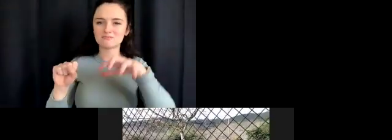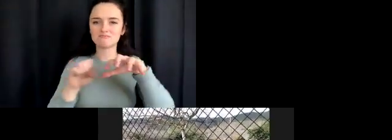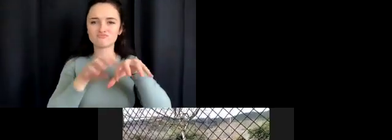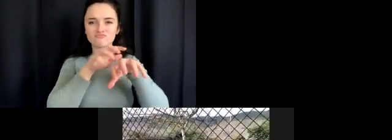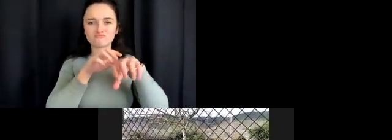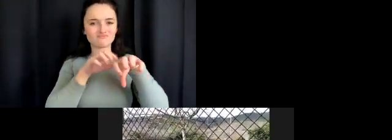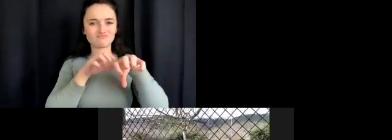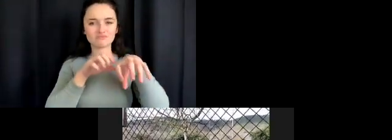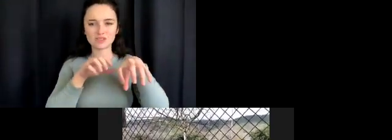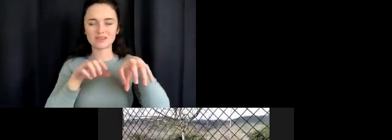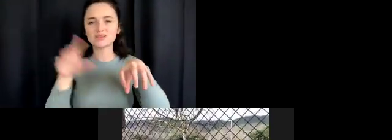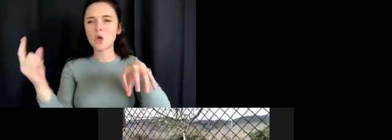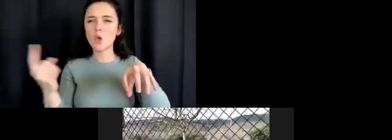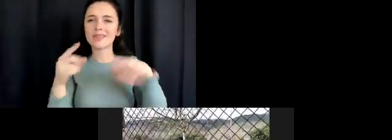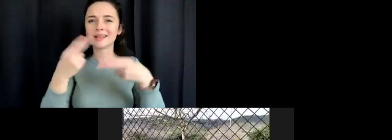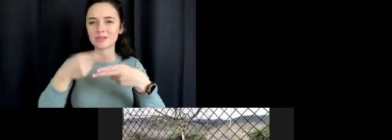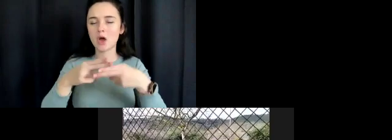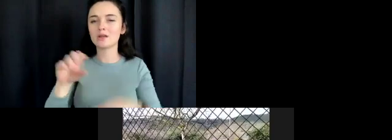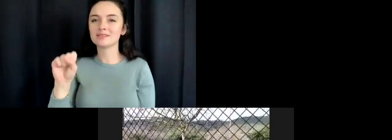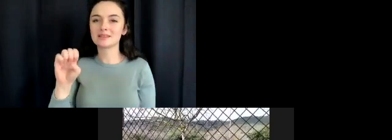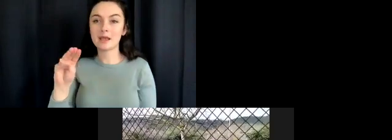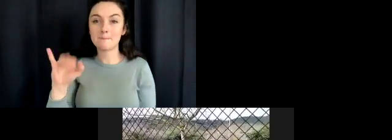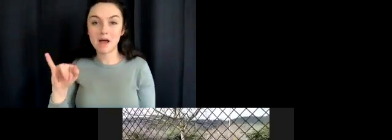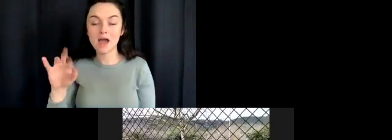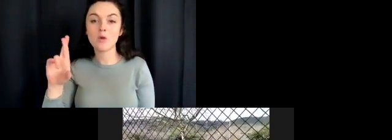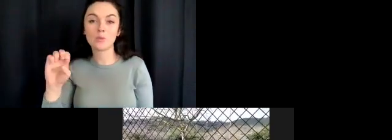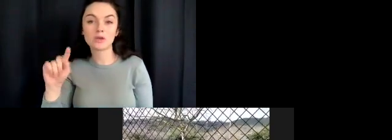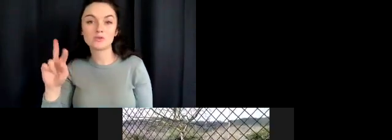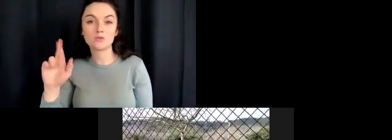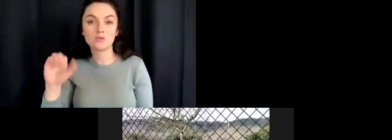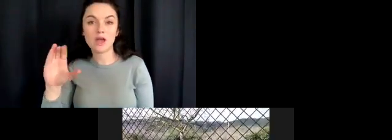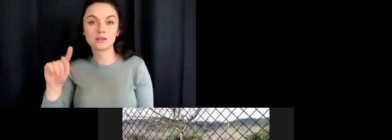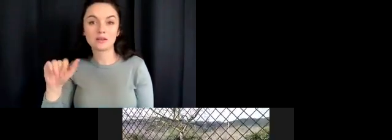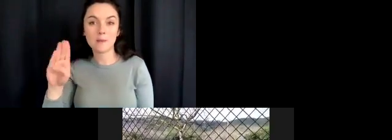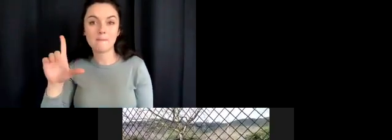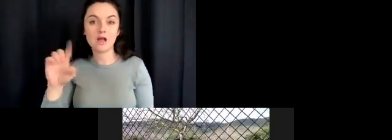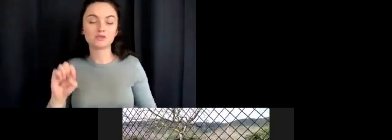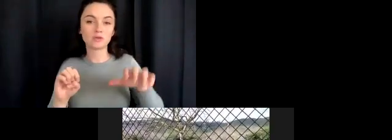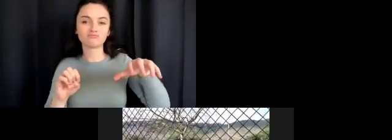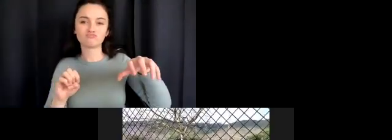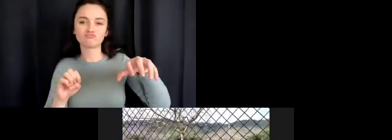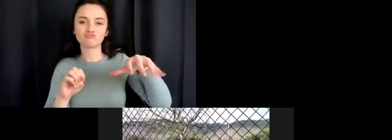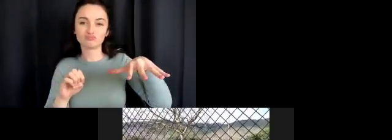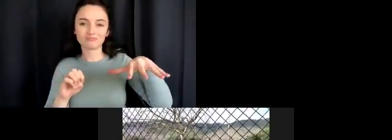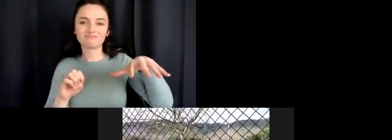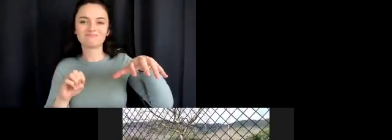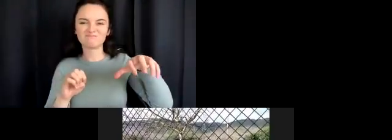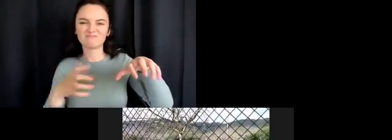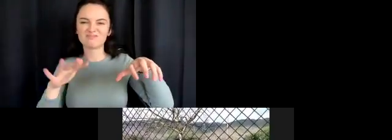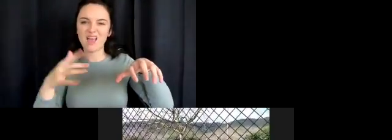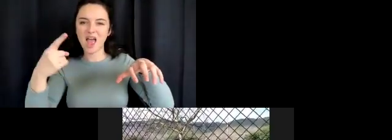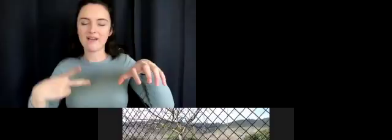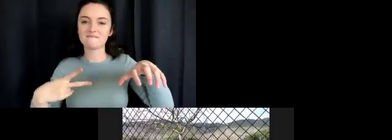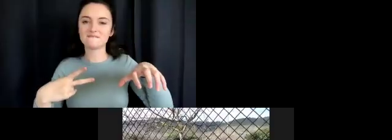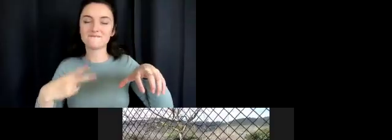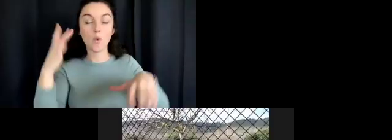they're called semi-retractable, which means that they stay out kind of halfway. And this allows them to really hold